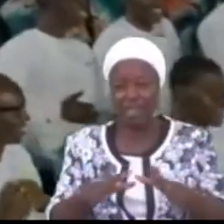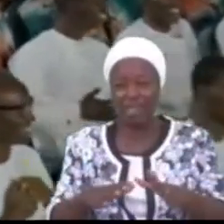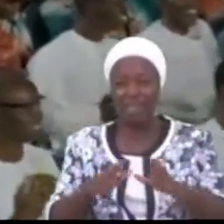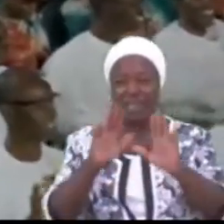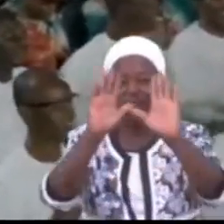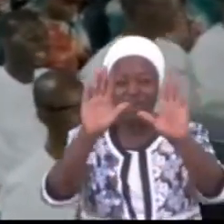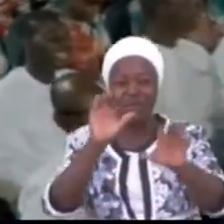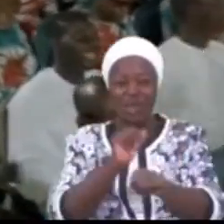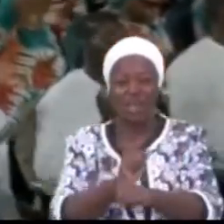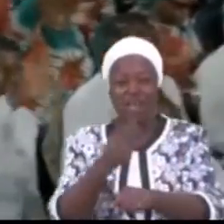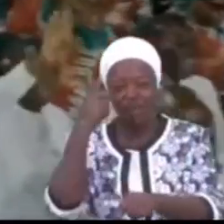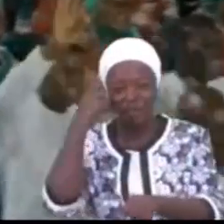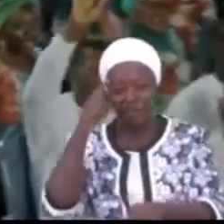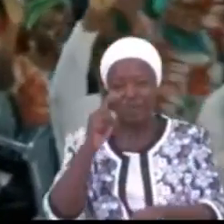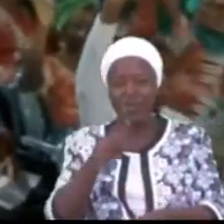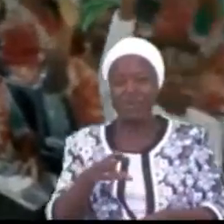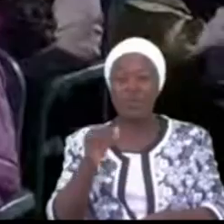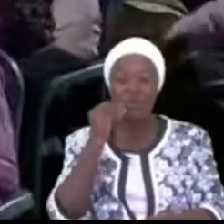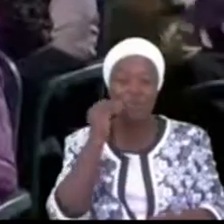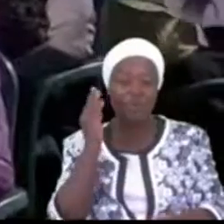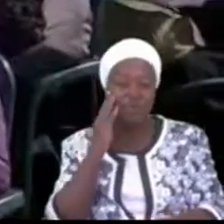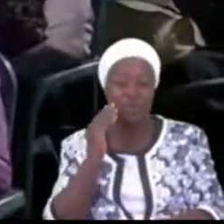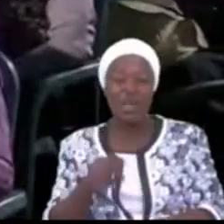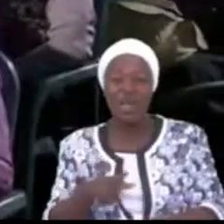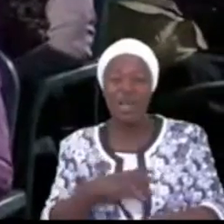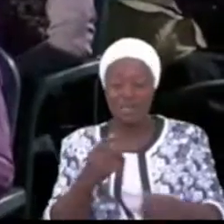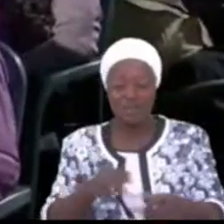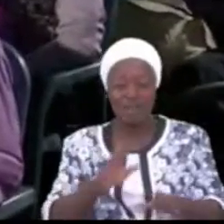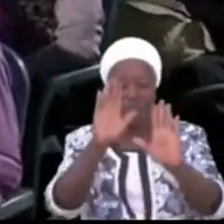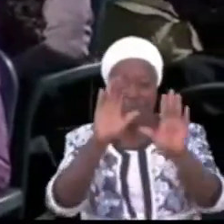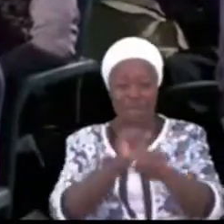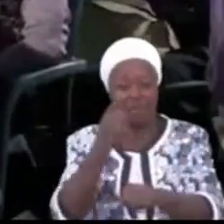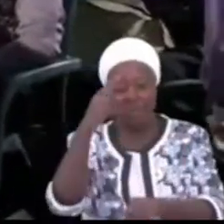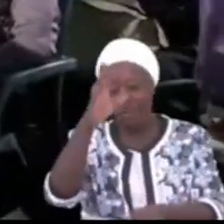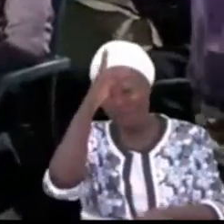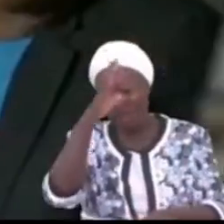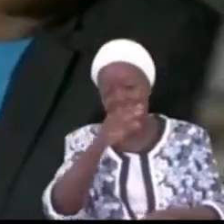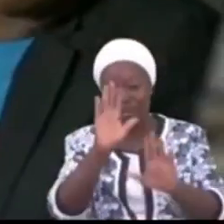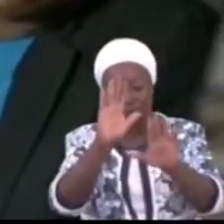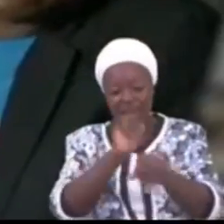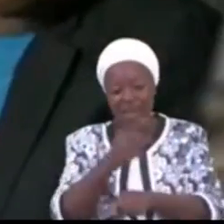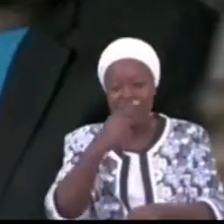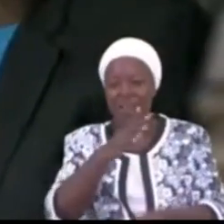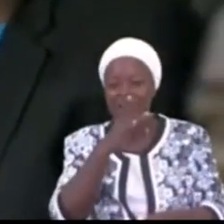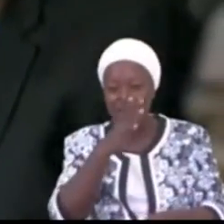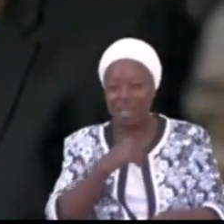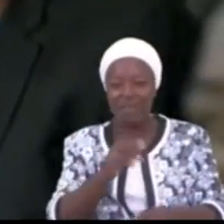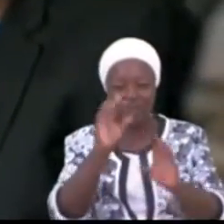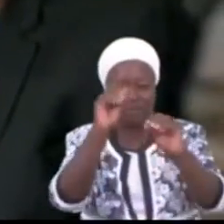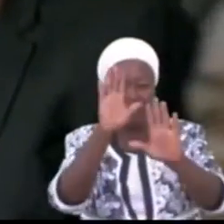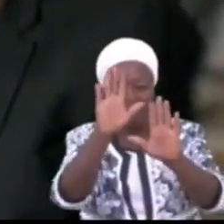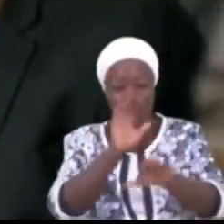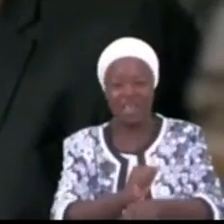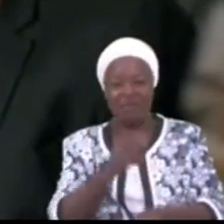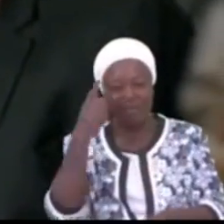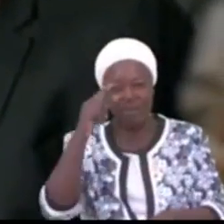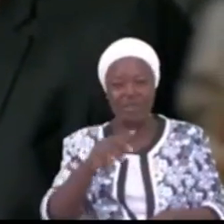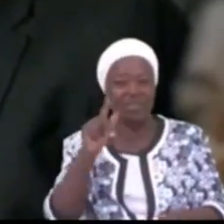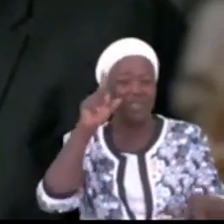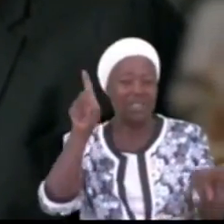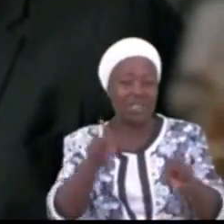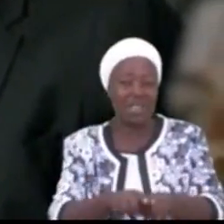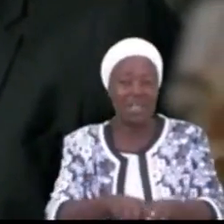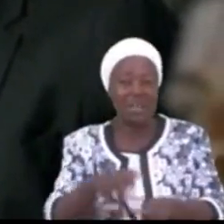your father, wonder for your mother, wonder for your brother, wonder for your sister, wonder